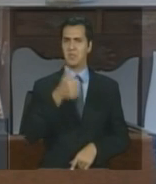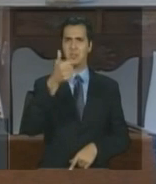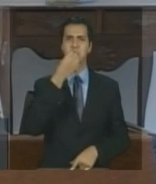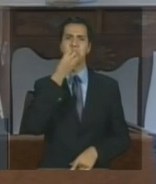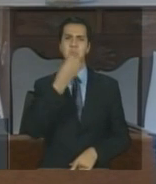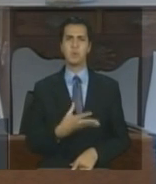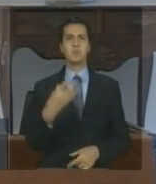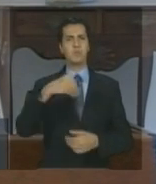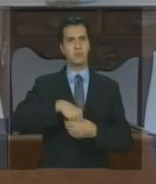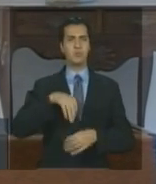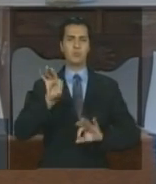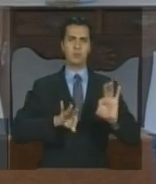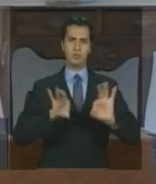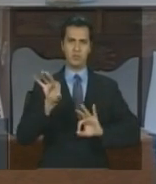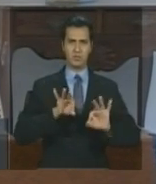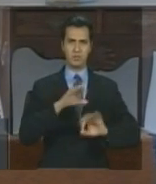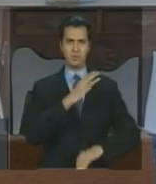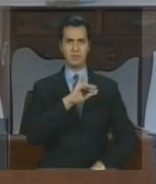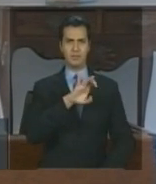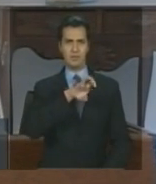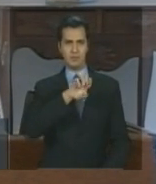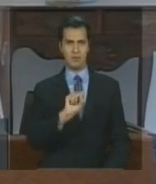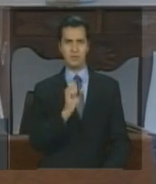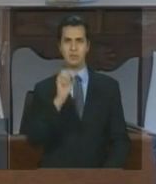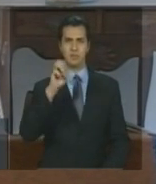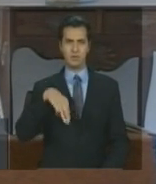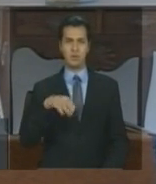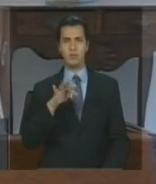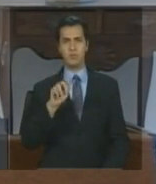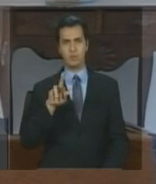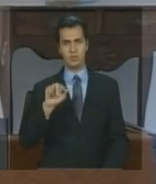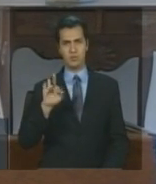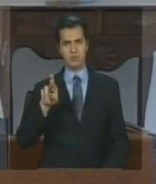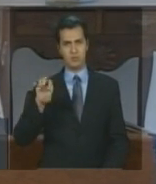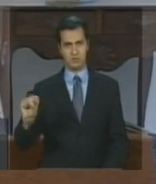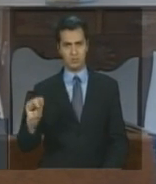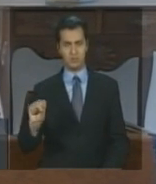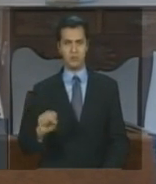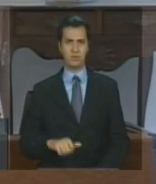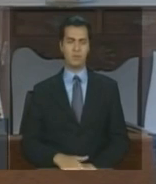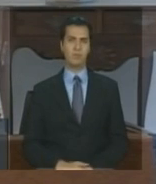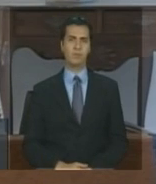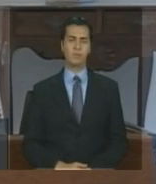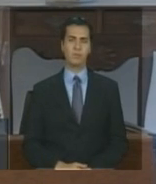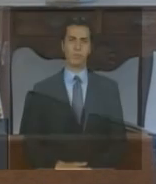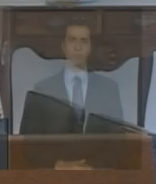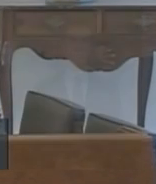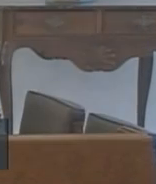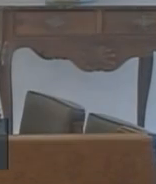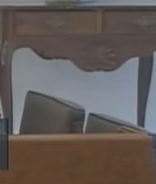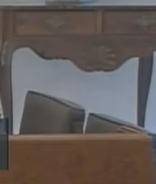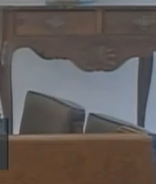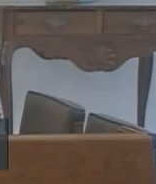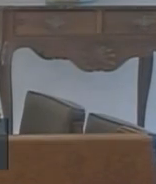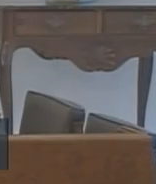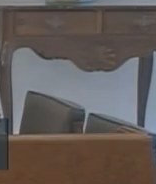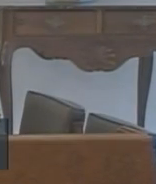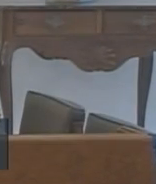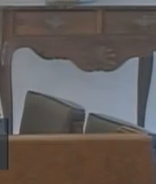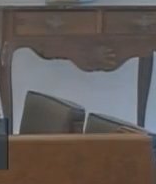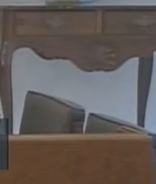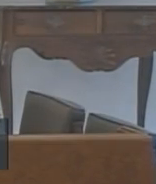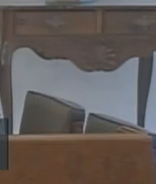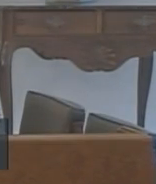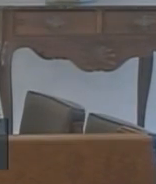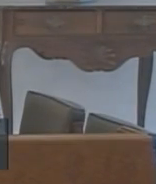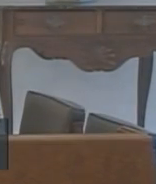Fronteiras. Without a shadow of a doubt, the high quality of Canada's educational institutions will provide and make room for